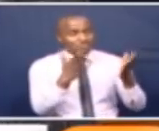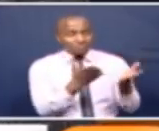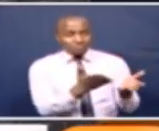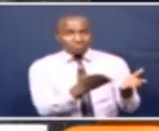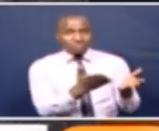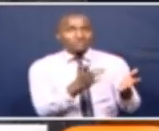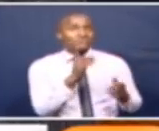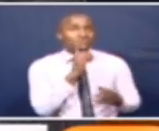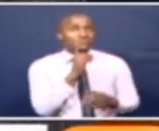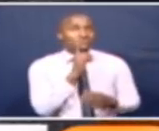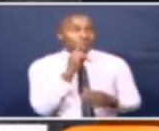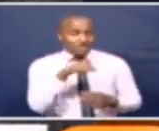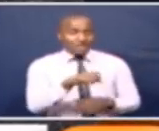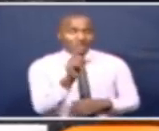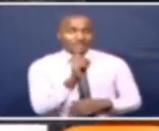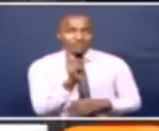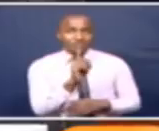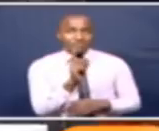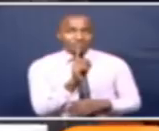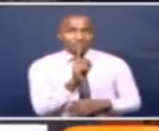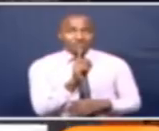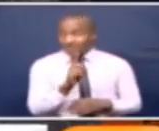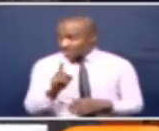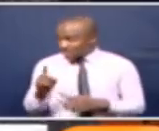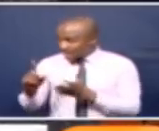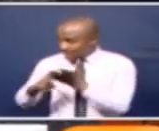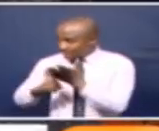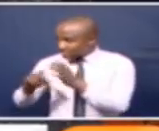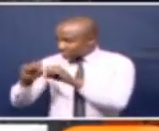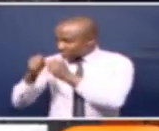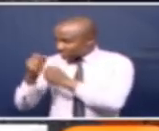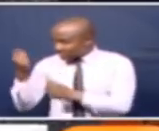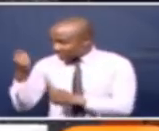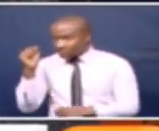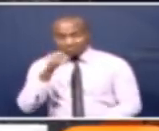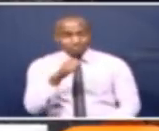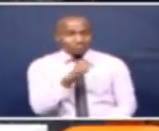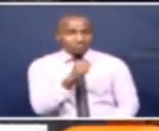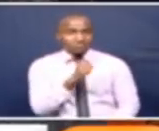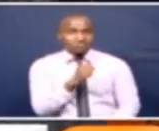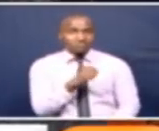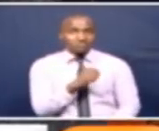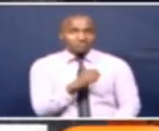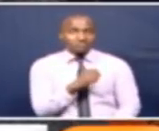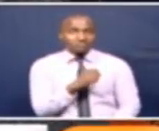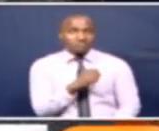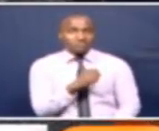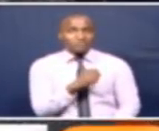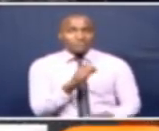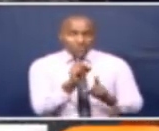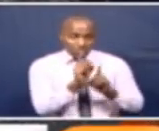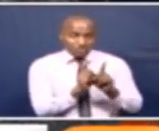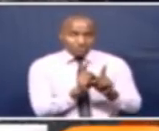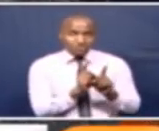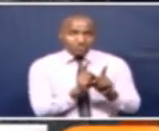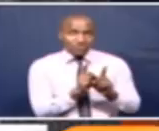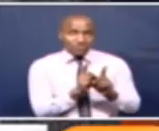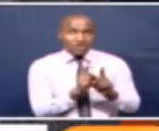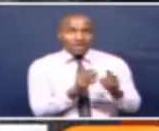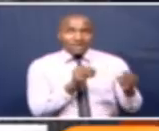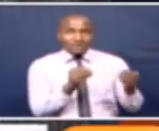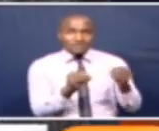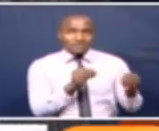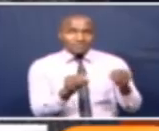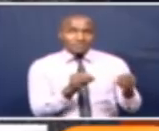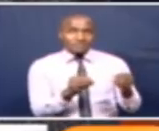Goldaline tomorrow mm-hmm. here mm-hmm. in Nairobi. That's the Albinism Society of Kenya. Yeah, Albinism Society yes. of Kenya. Mm-hmm. There is also a